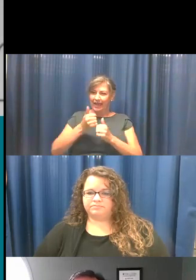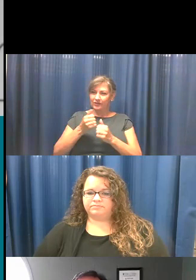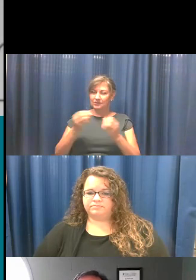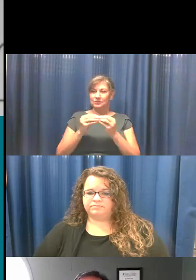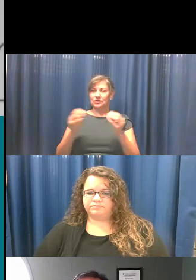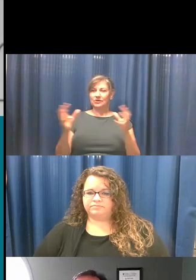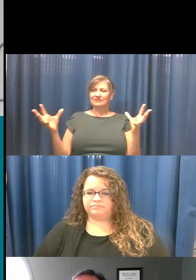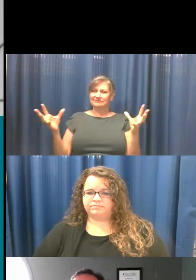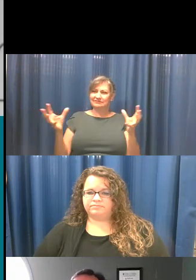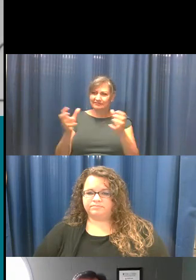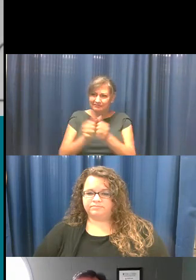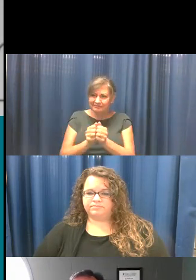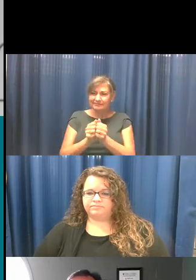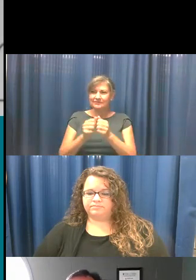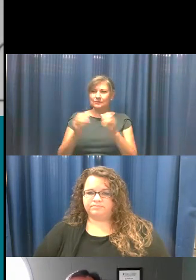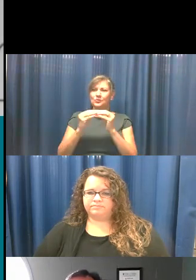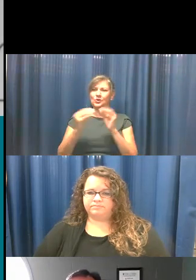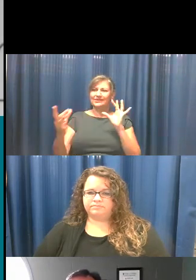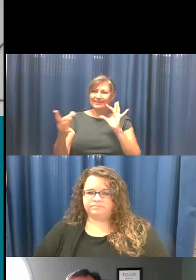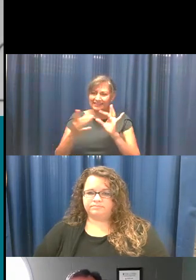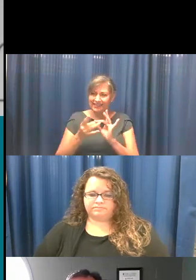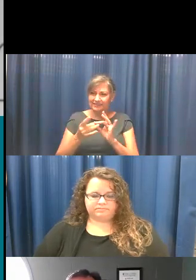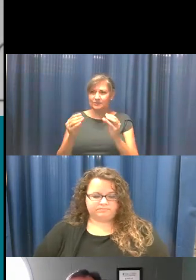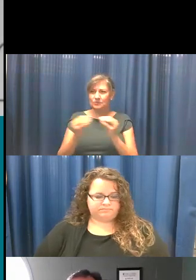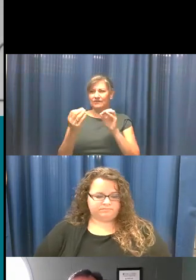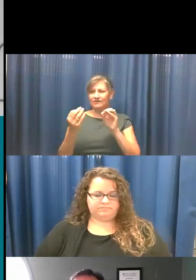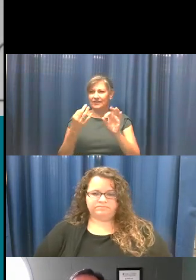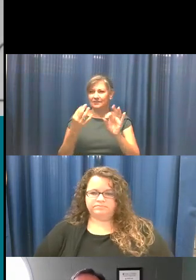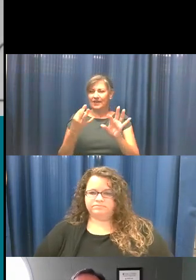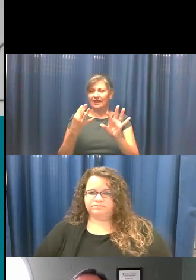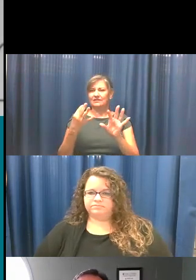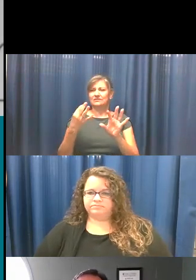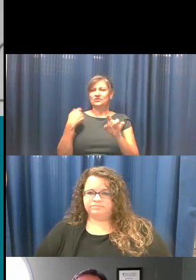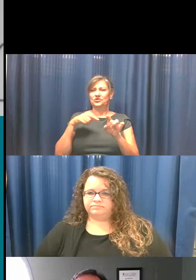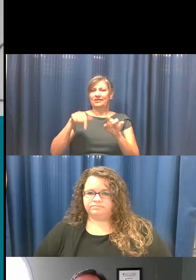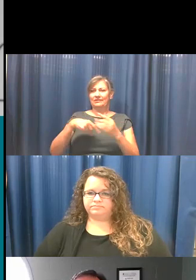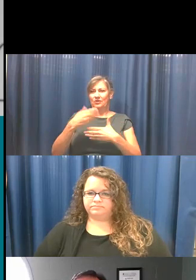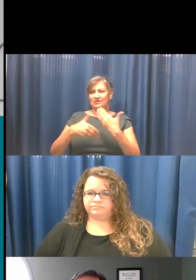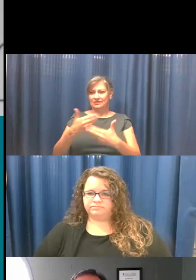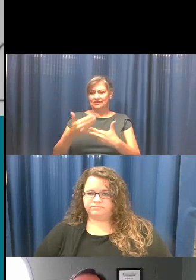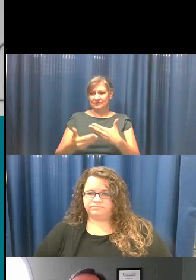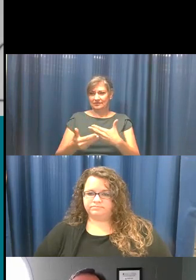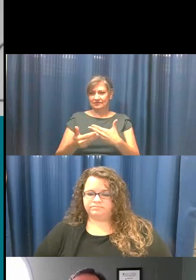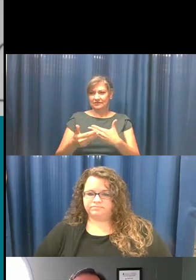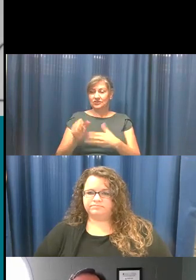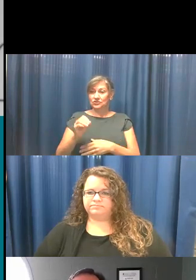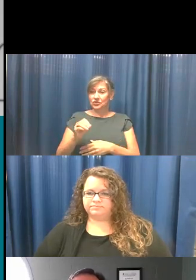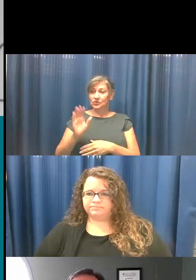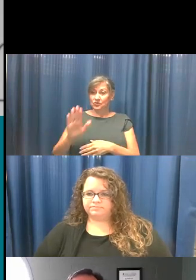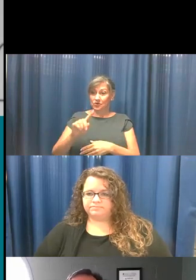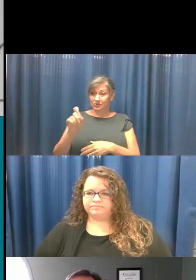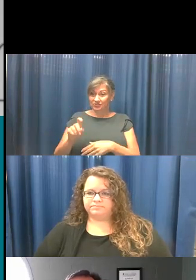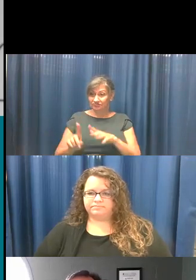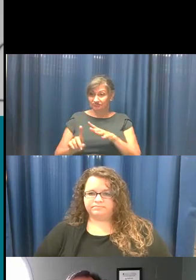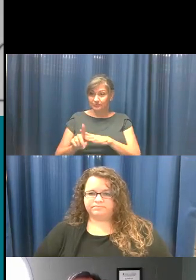more connected and get more feedback and information through these processes. So put your questions into